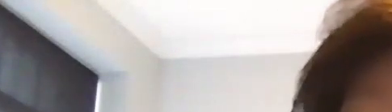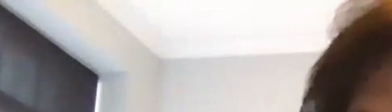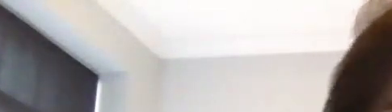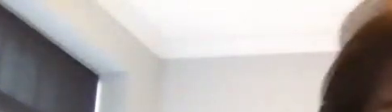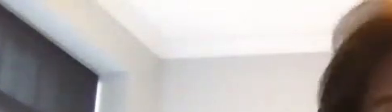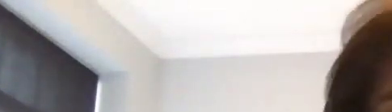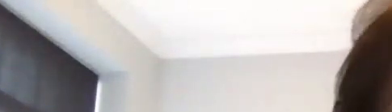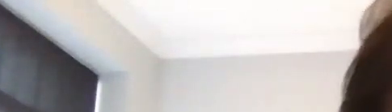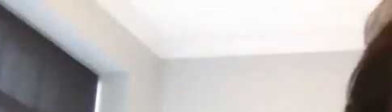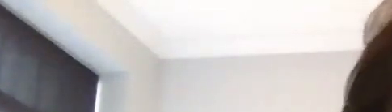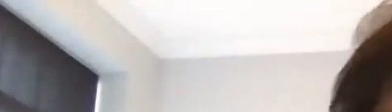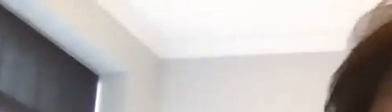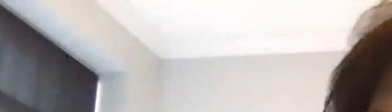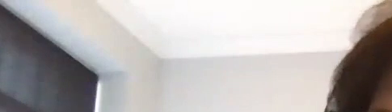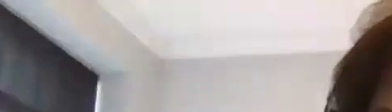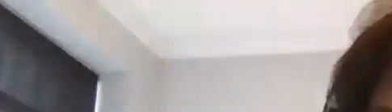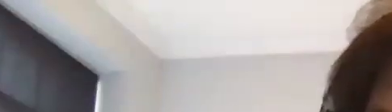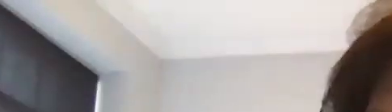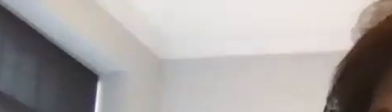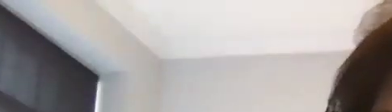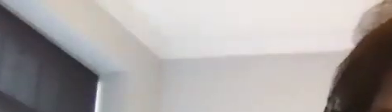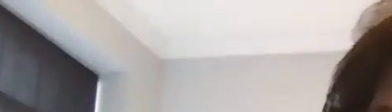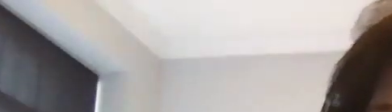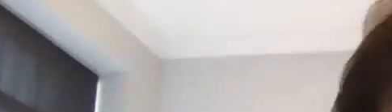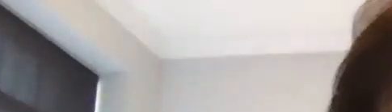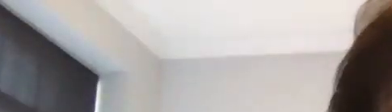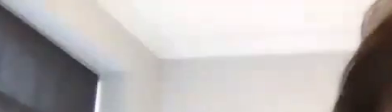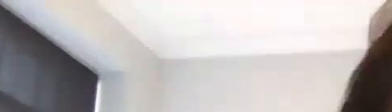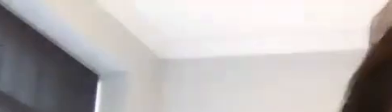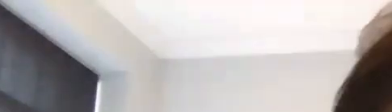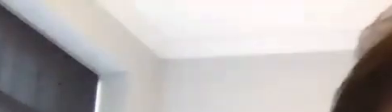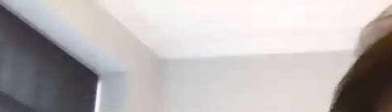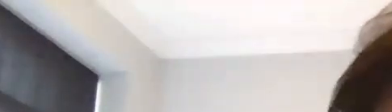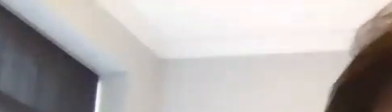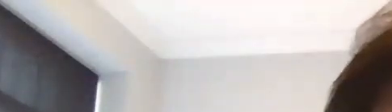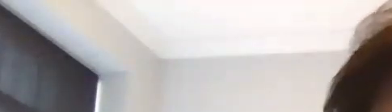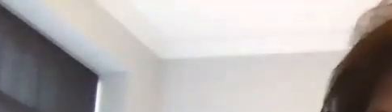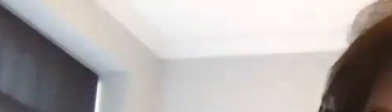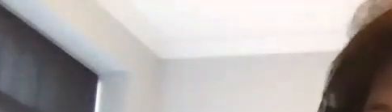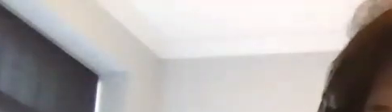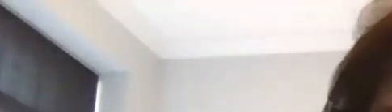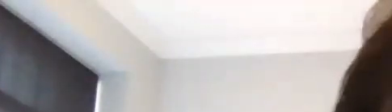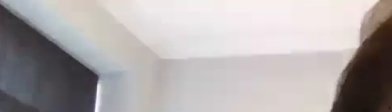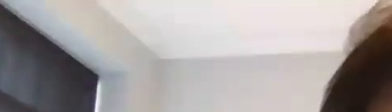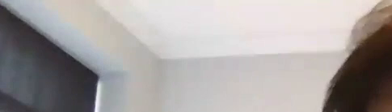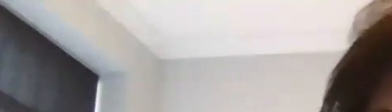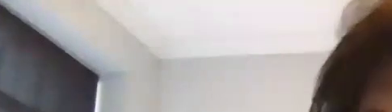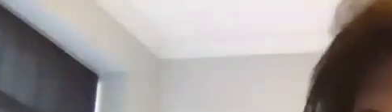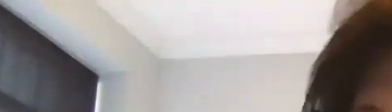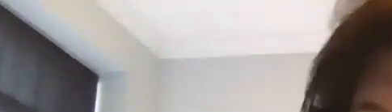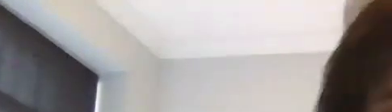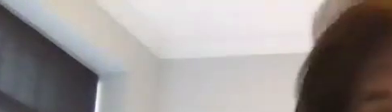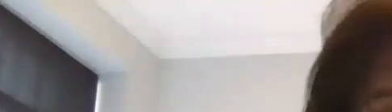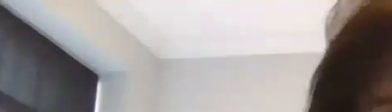protection, accessing legal solutions, and by helping you to plan and protect what you